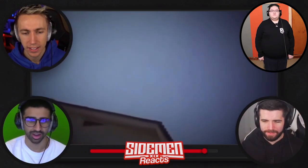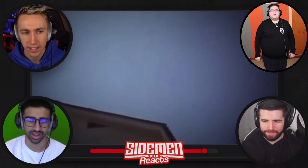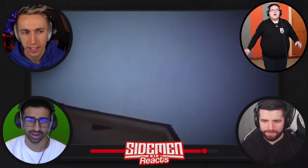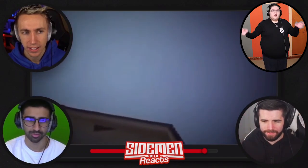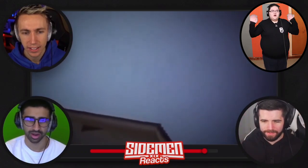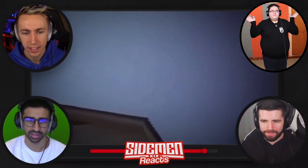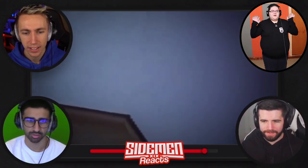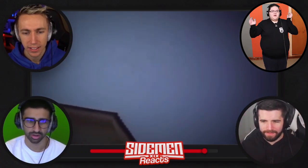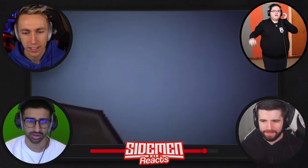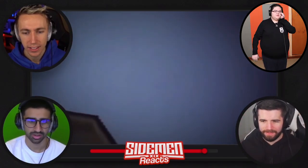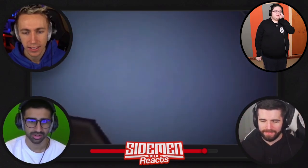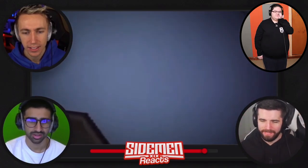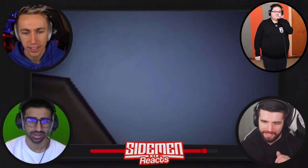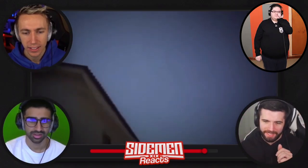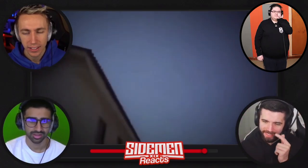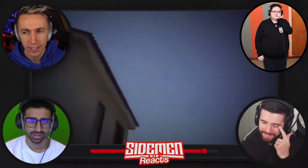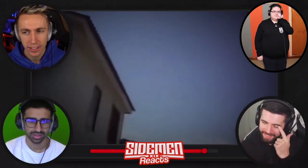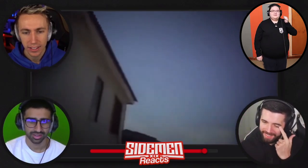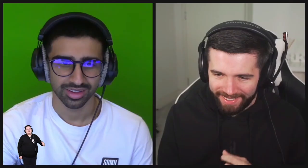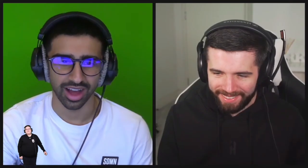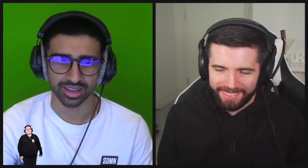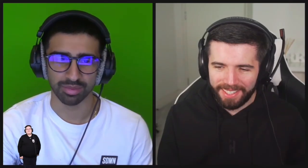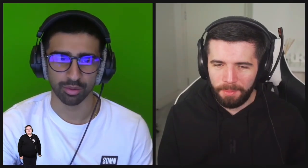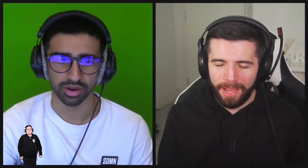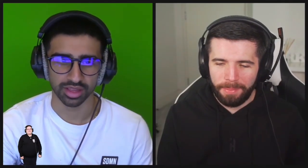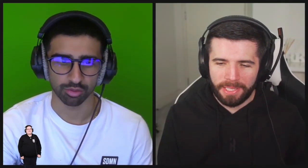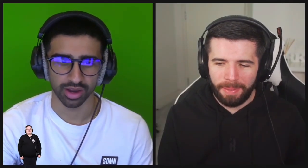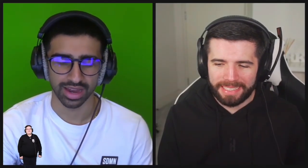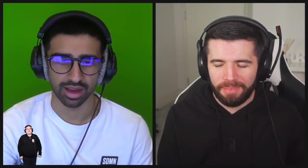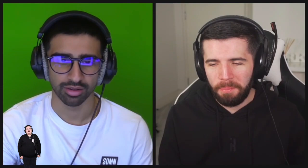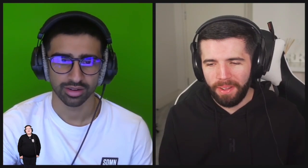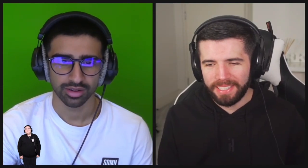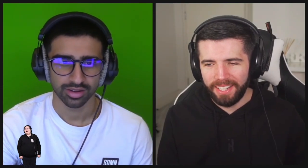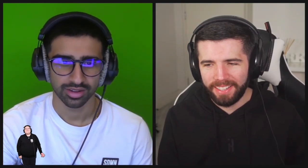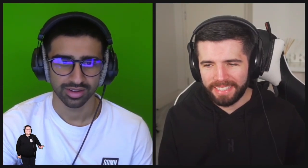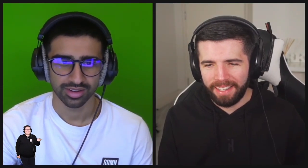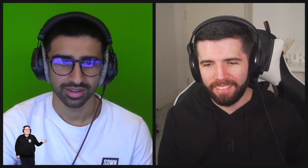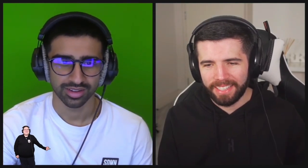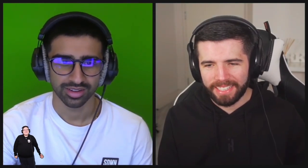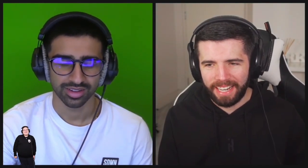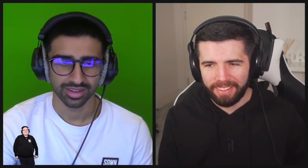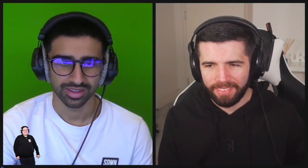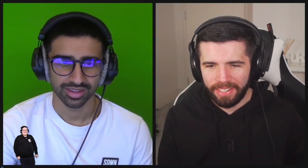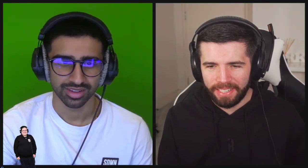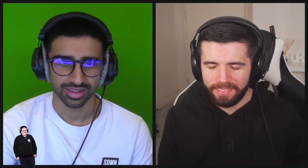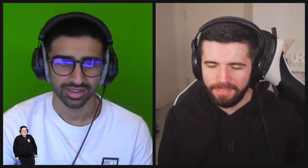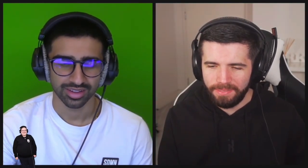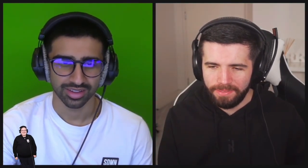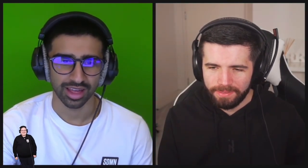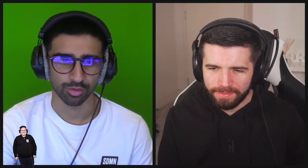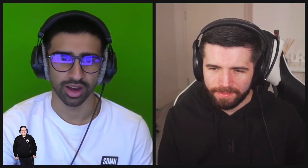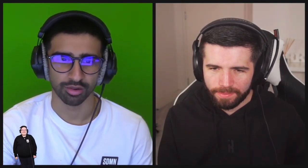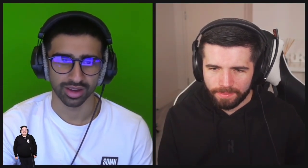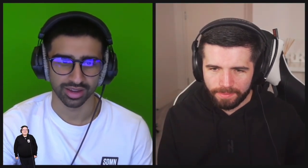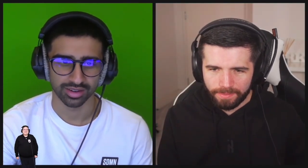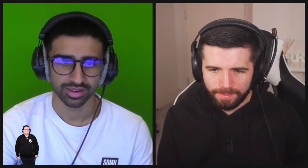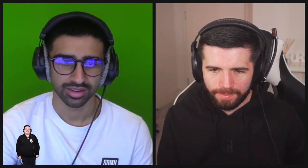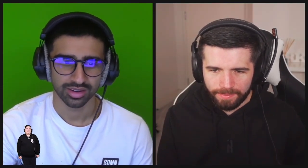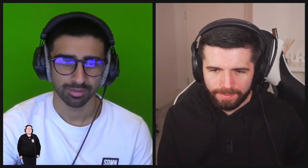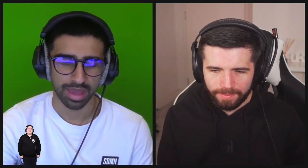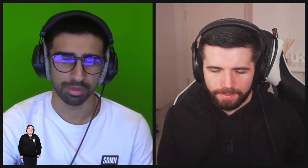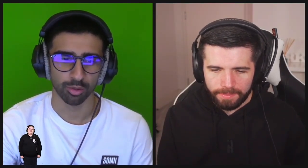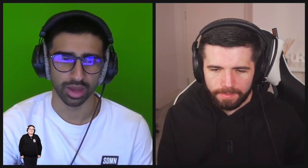too. Like, oh my gosh. I could make one of these right now. Right, me too. That's what I